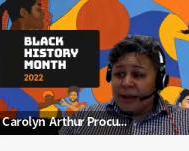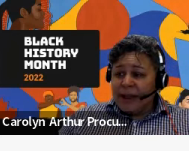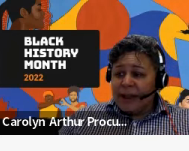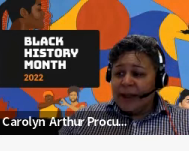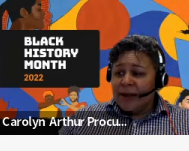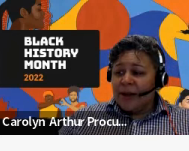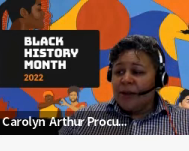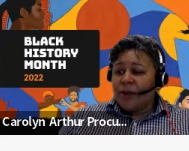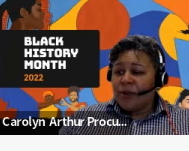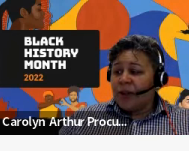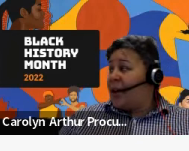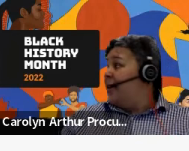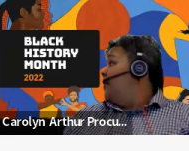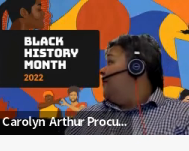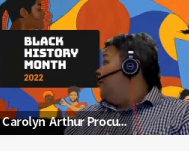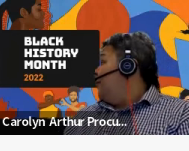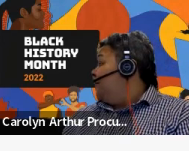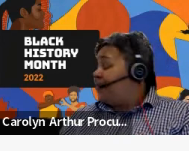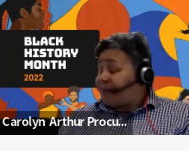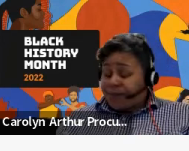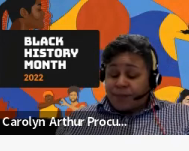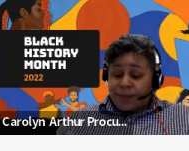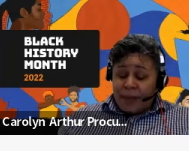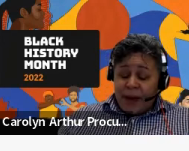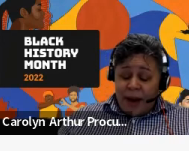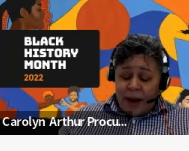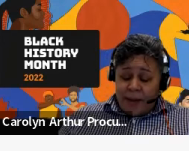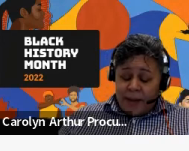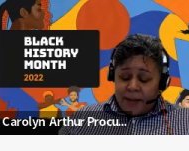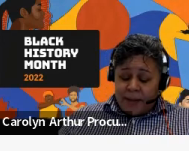team lead. Those are the kind of